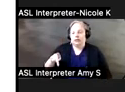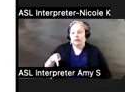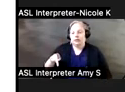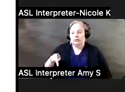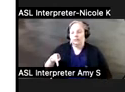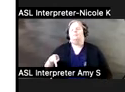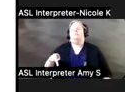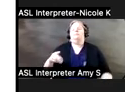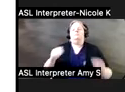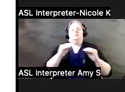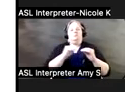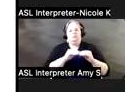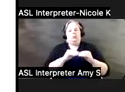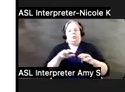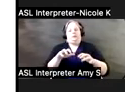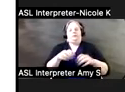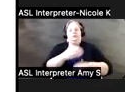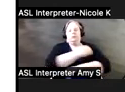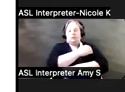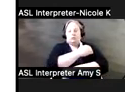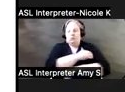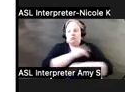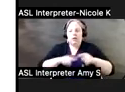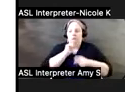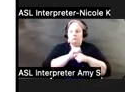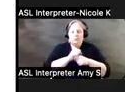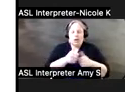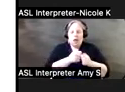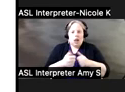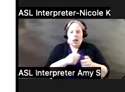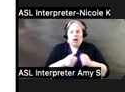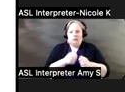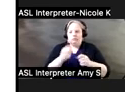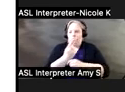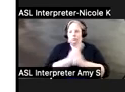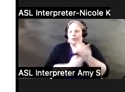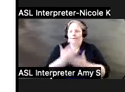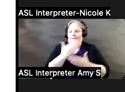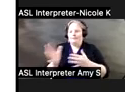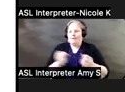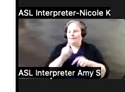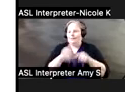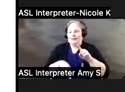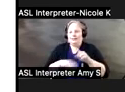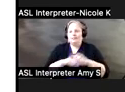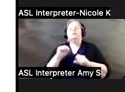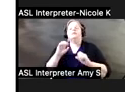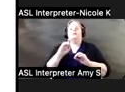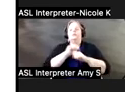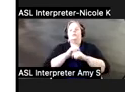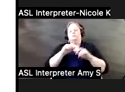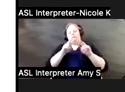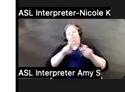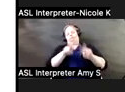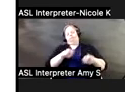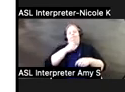more tensor muscles and might not be able to quickly access and move their hands to access these tiny little buttons on the controller. So what we want to look at is